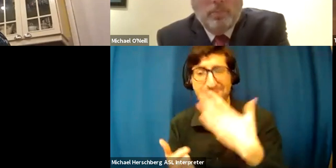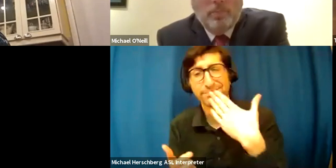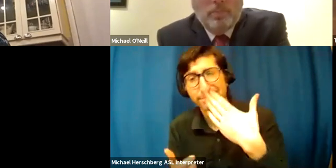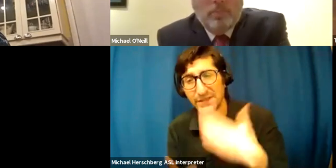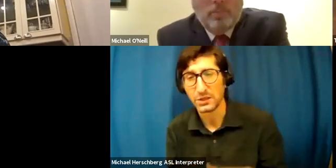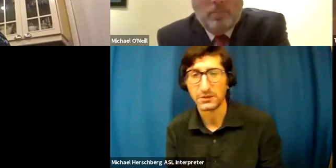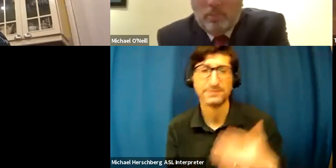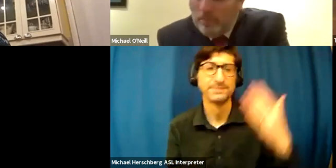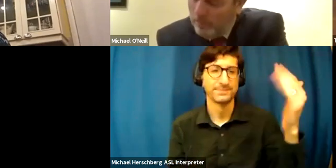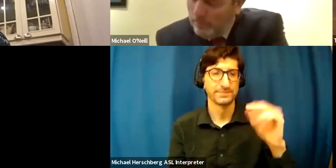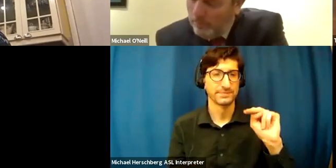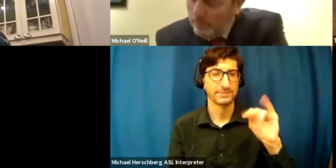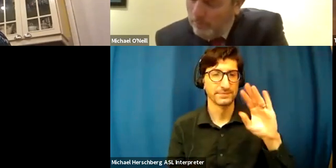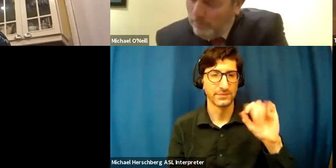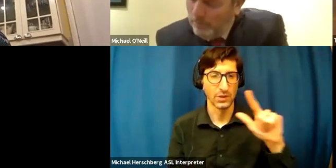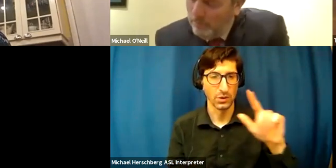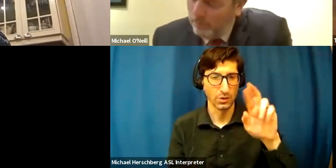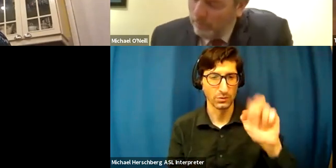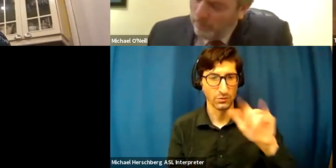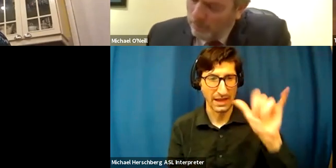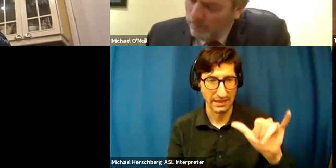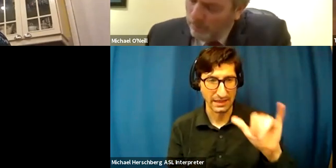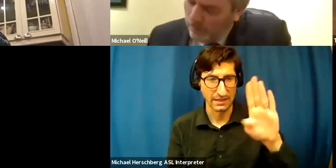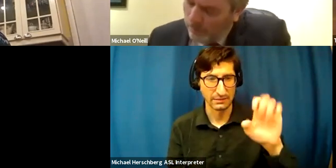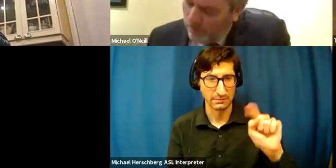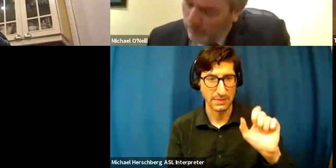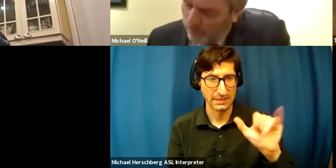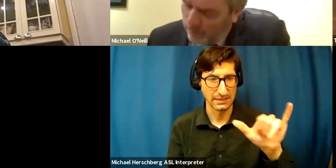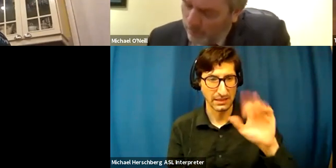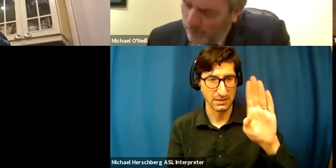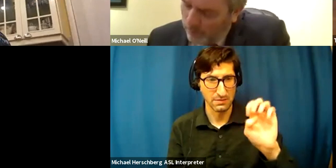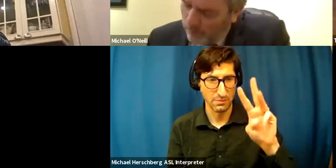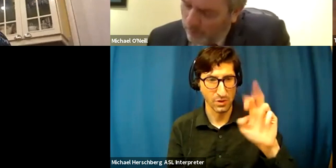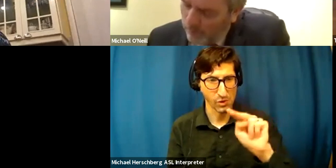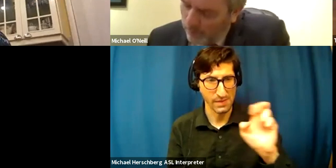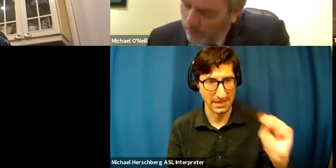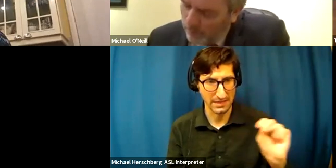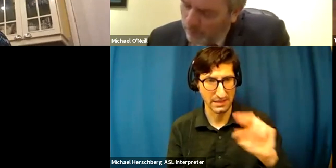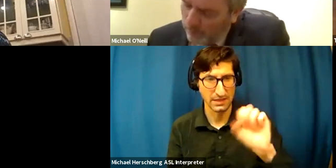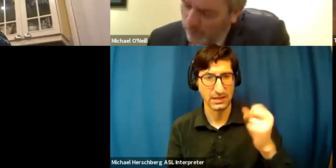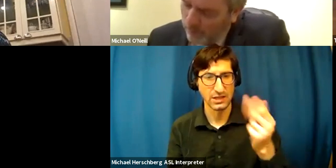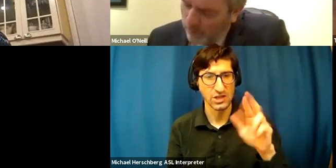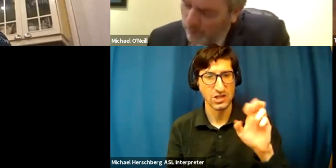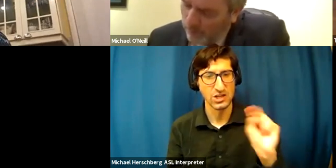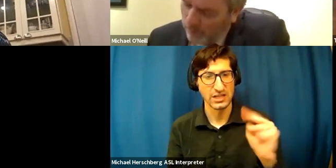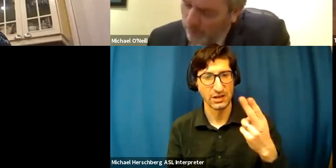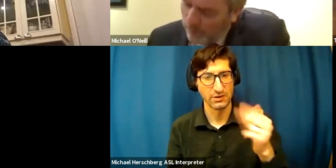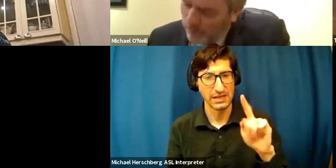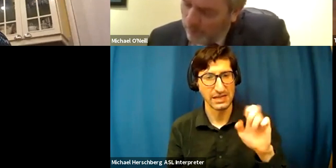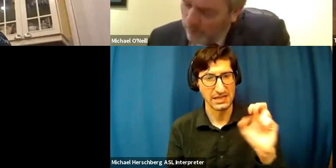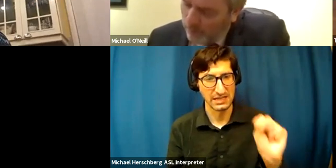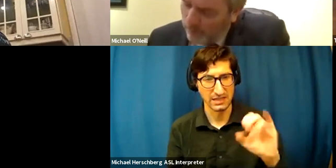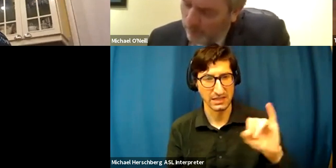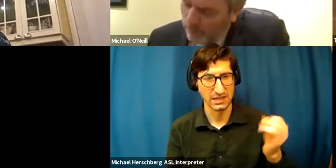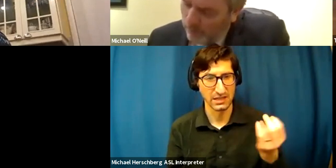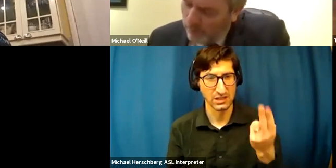speakers are Nicole Riley, Betsy Bowman, Sharon Hinton, Janelle Fenton, and Kim Bissett. If